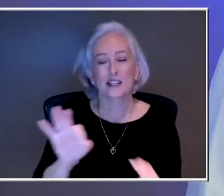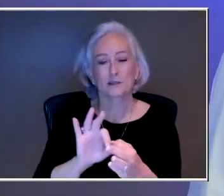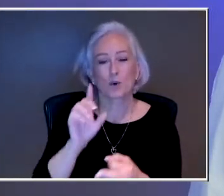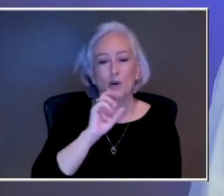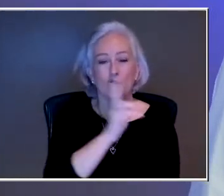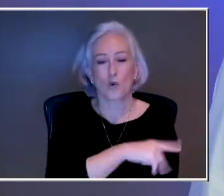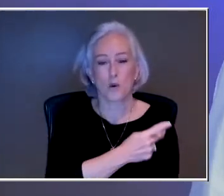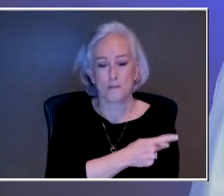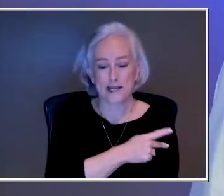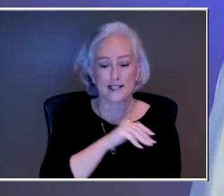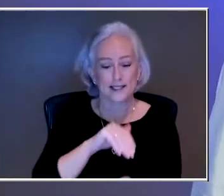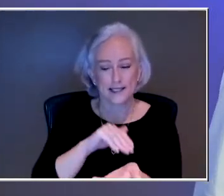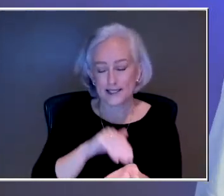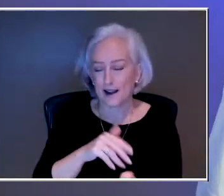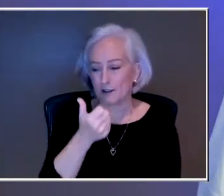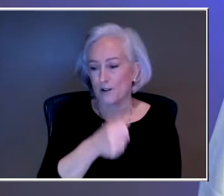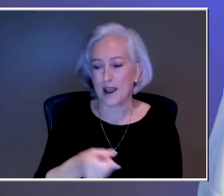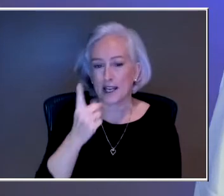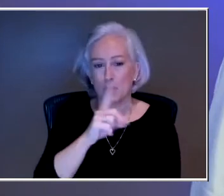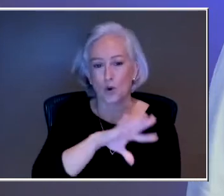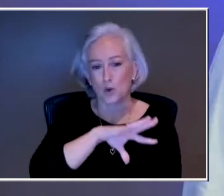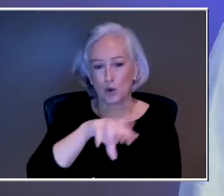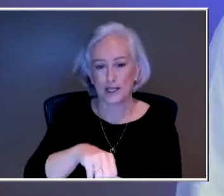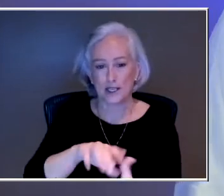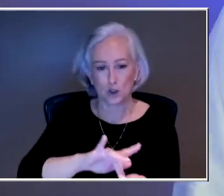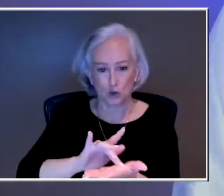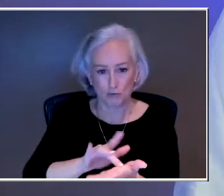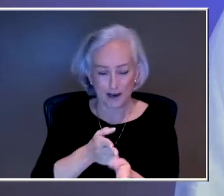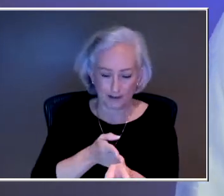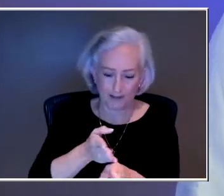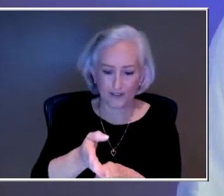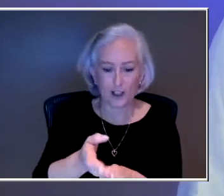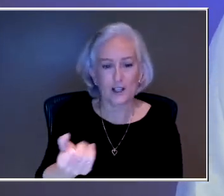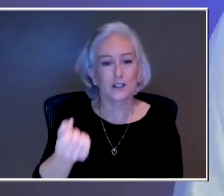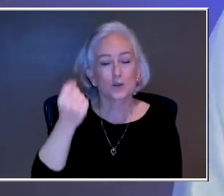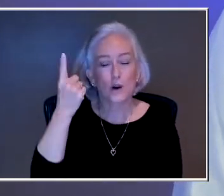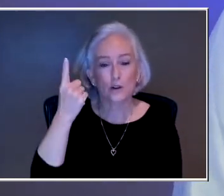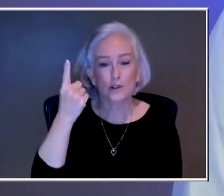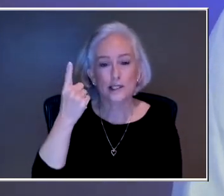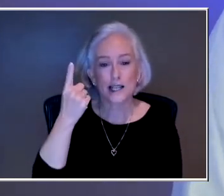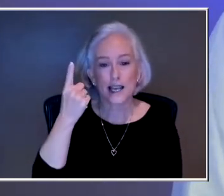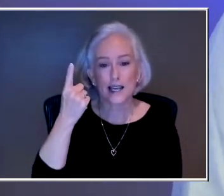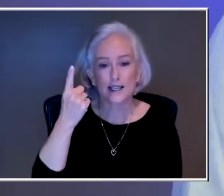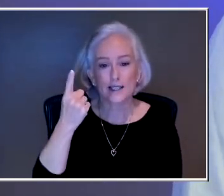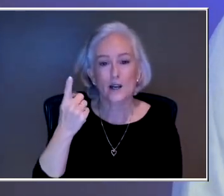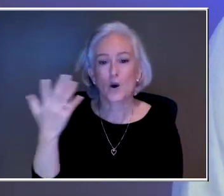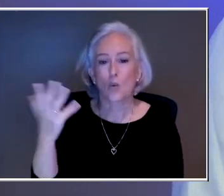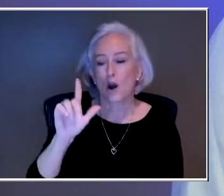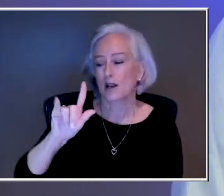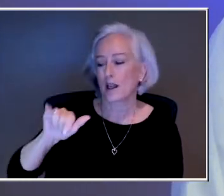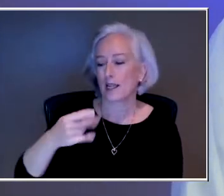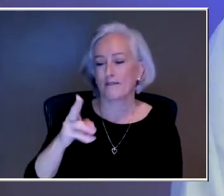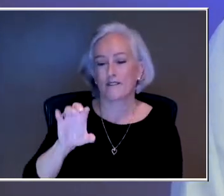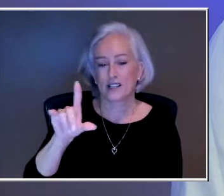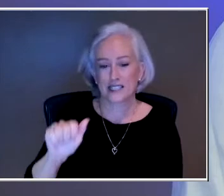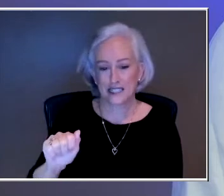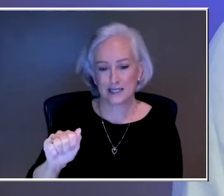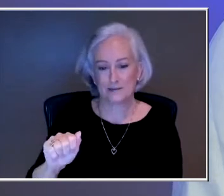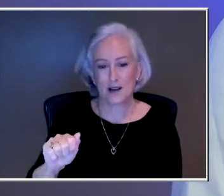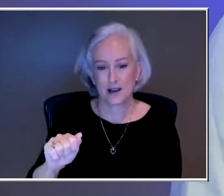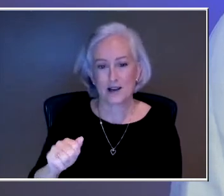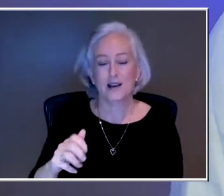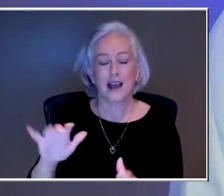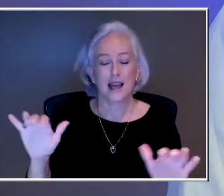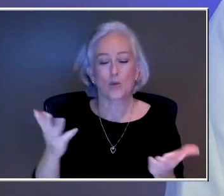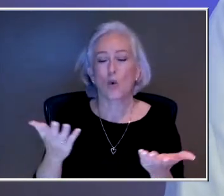physicians, anybody in the medical field to really understand better what lymphedema is and what we can offer in order to help. It can